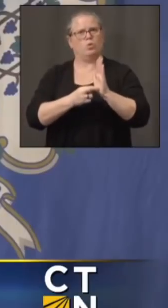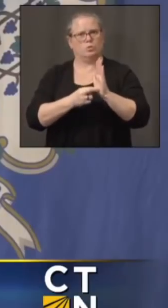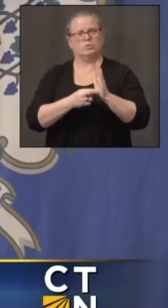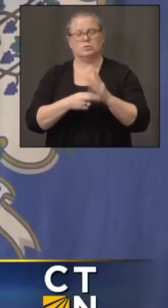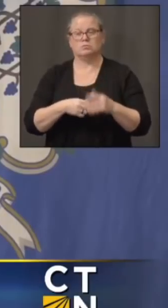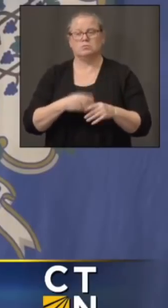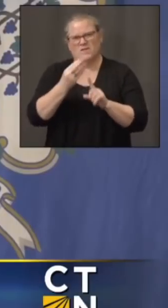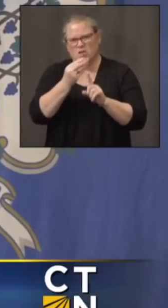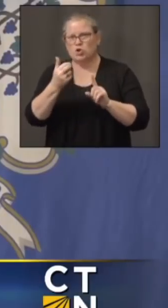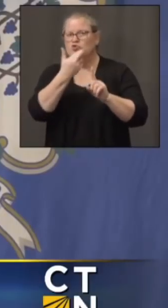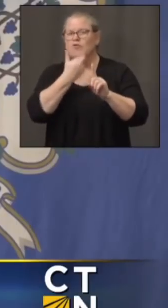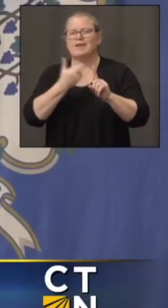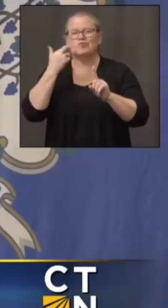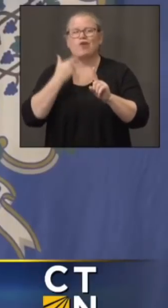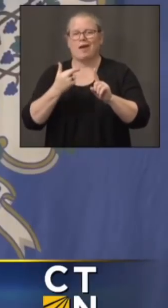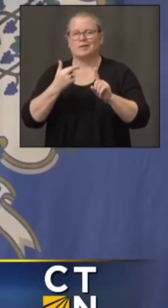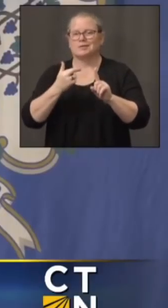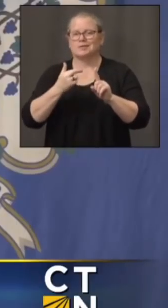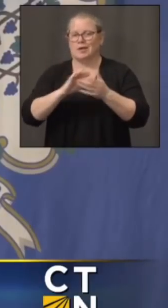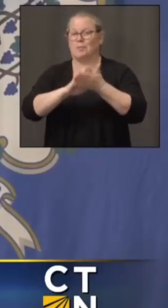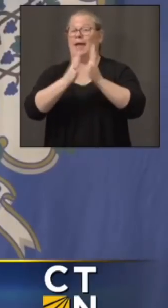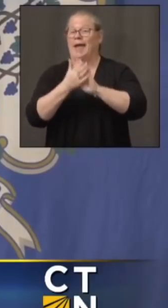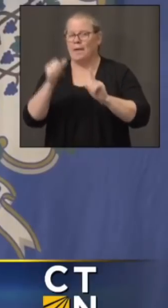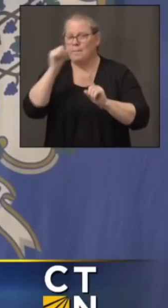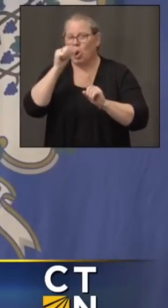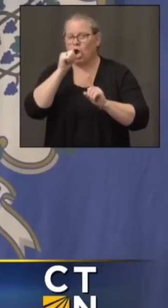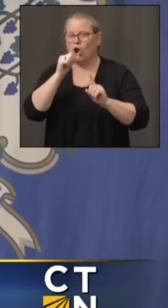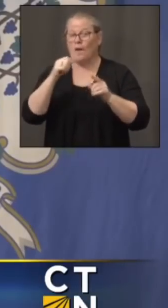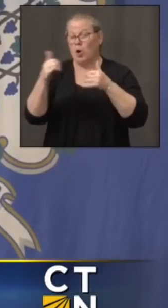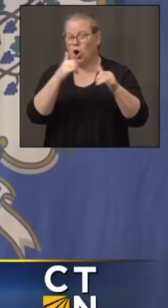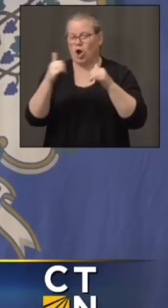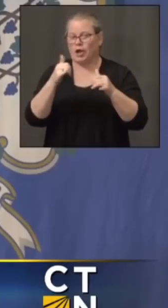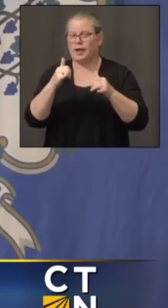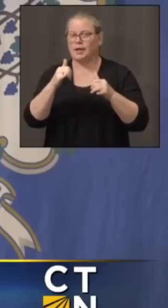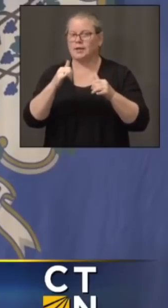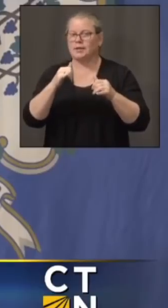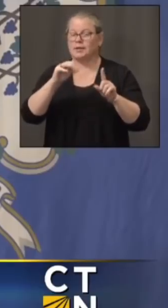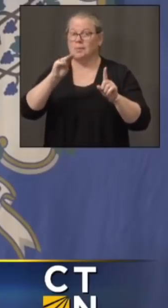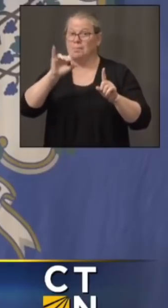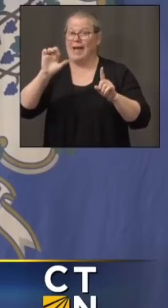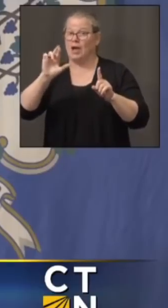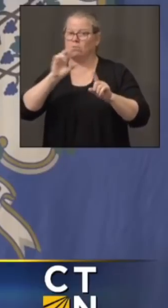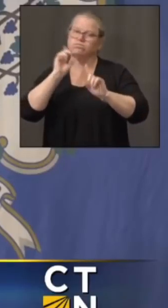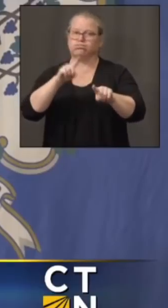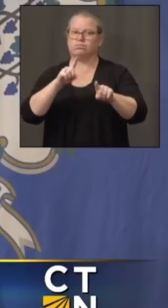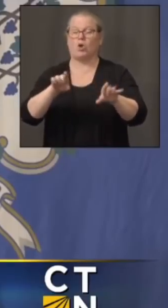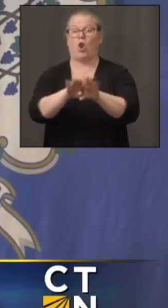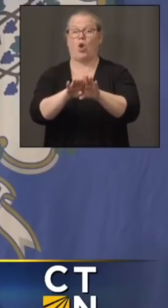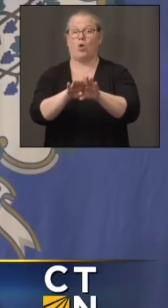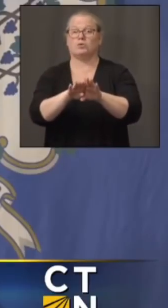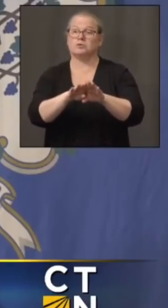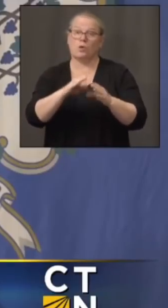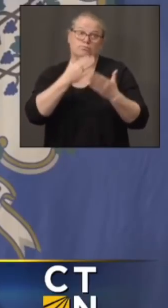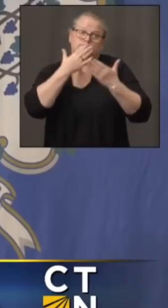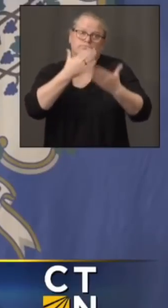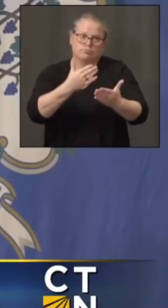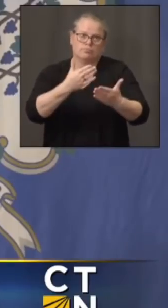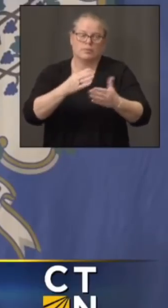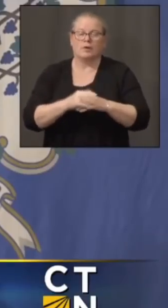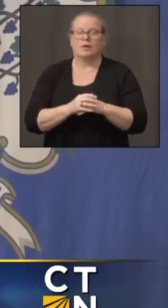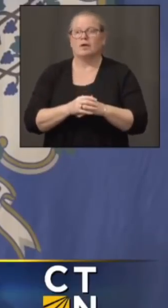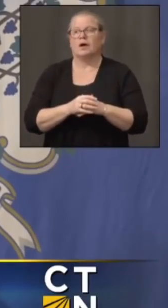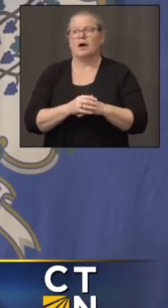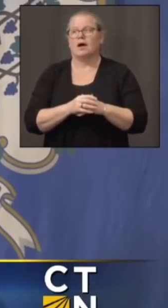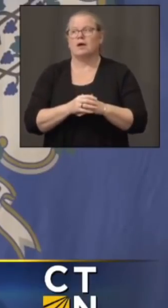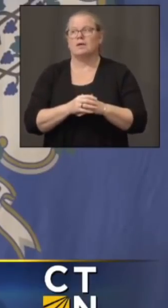restaurants that turned into bars and some party scenes there. So I'm really thankful for that. In terms of other ways he could clamp down,